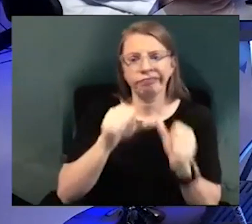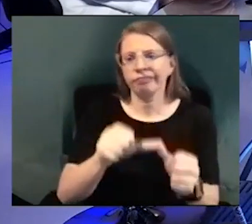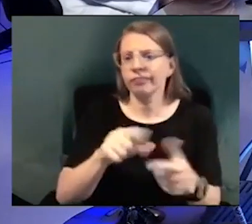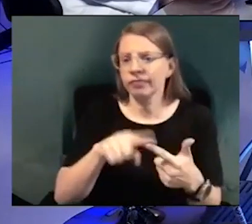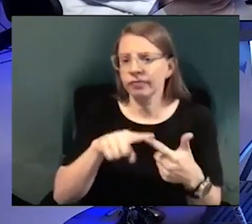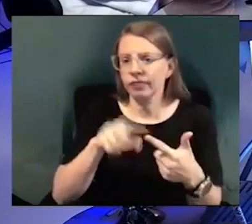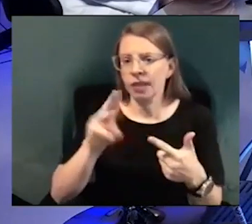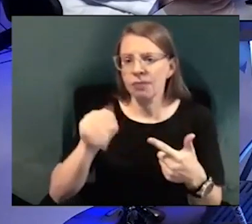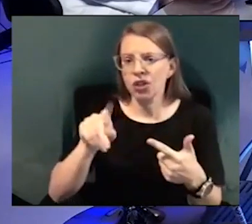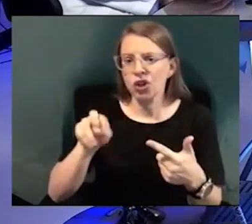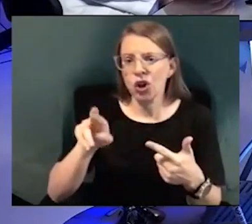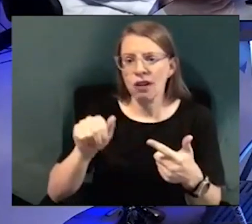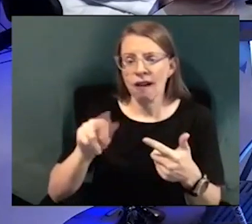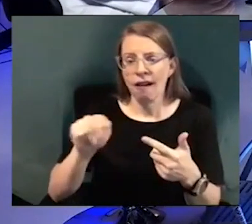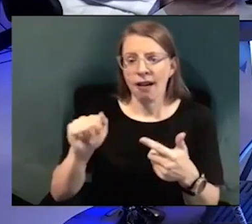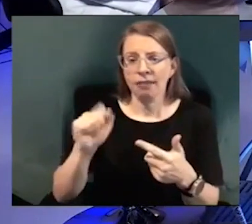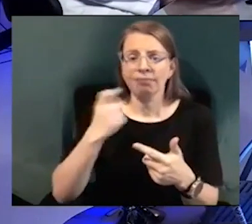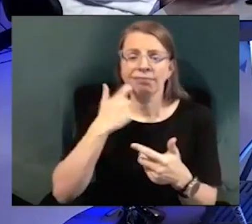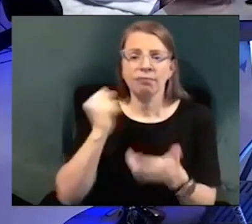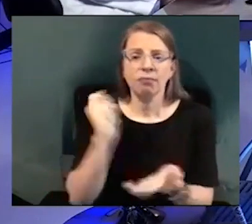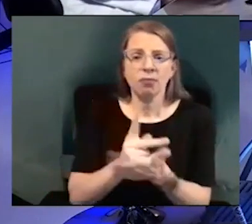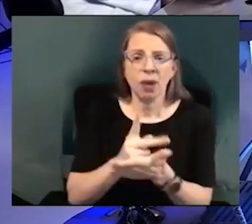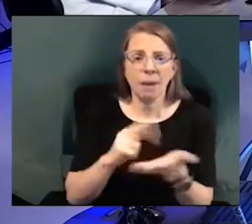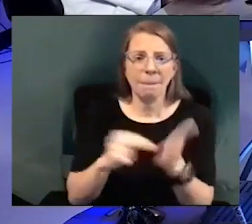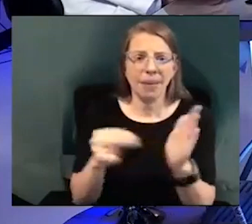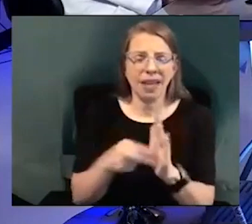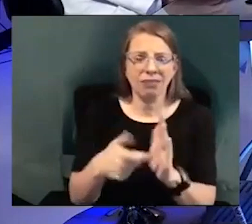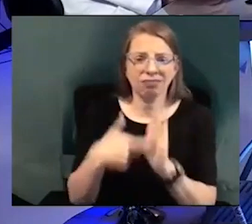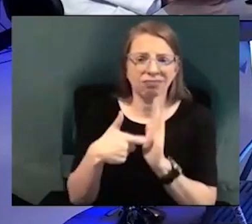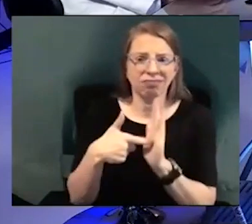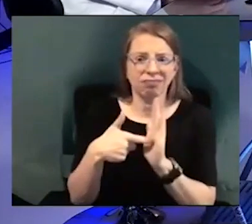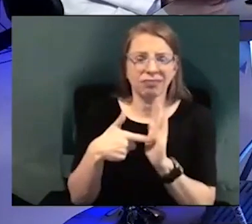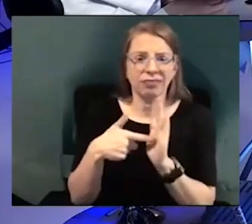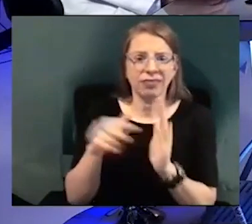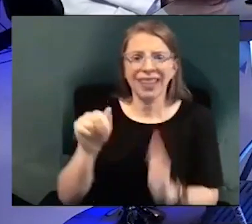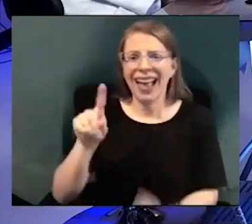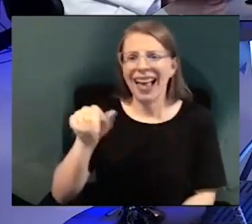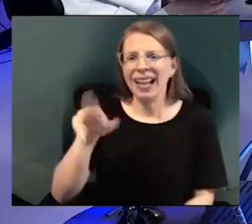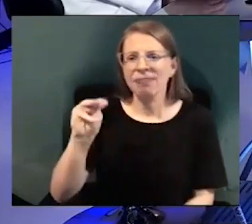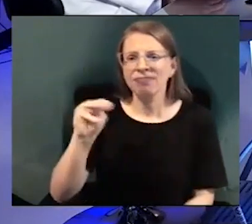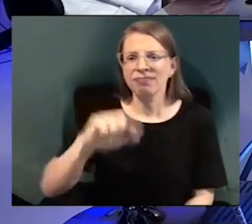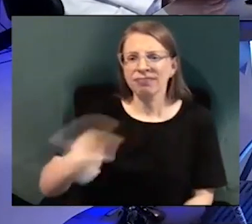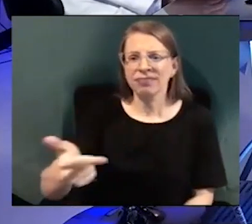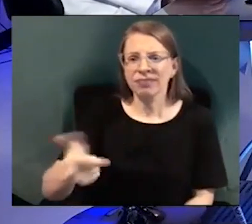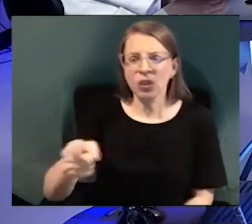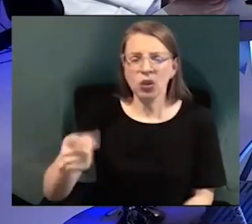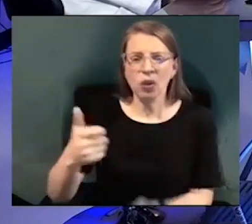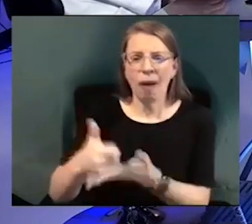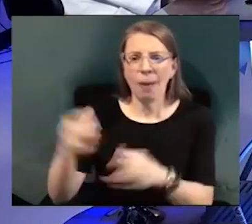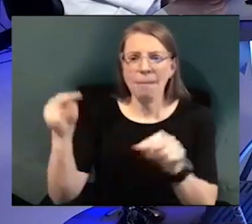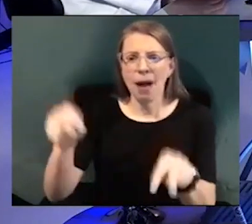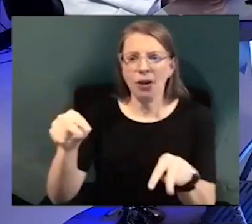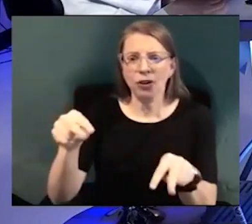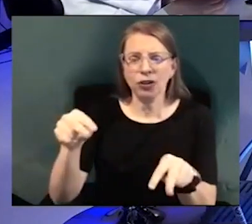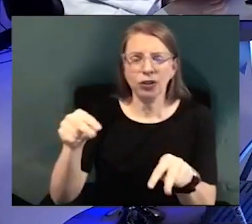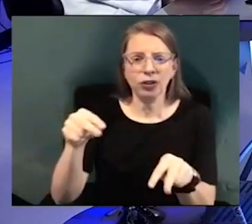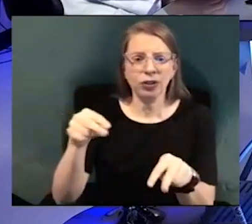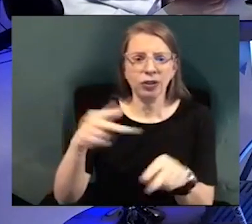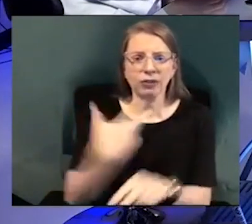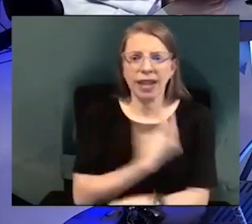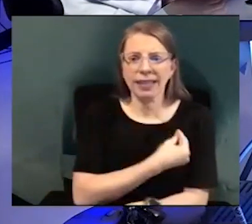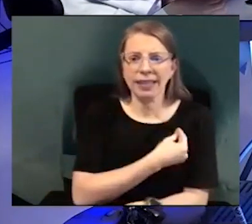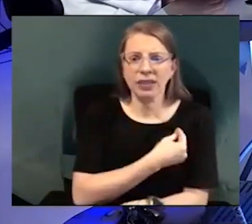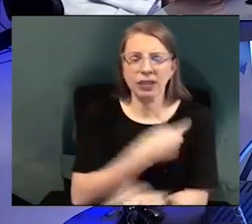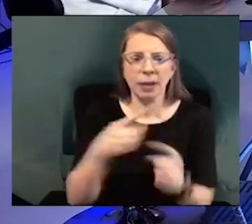group too? Why don't you step over here? Yeah, I'm going to turn to Adam because I think, Adam, you're helping monitor this a lot. Absolutely. And what are your